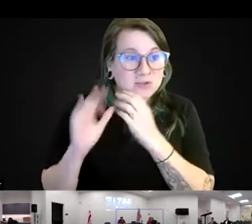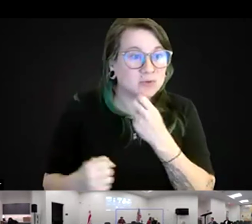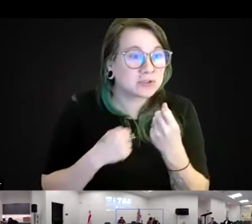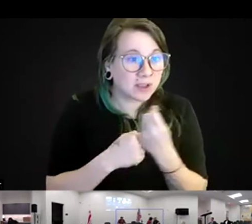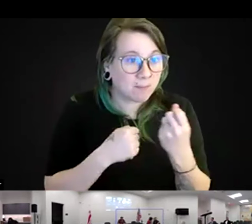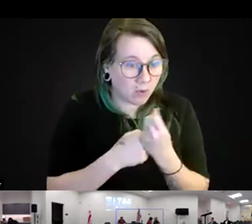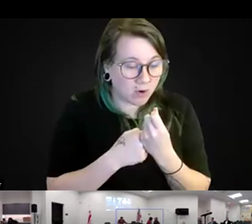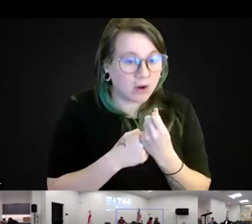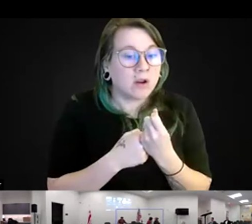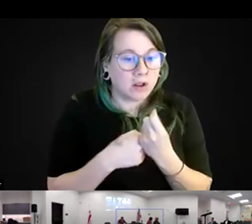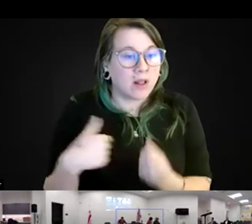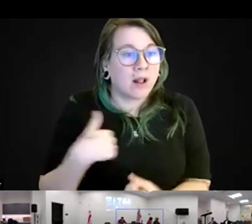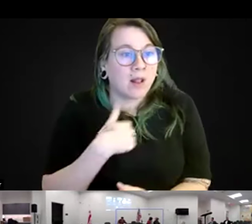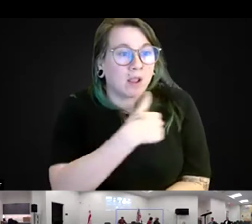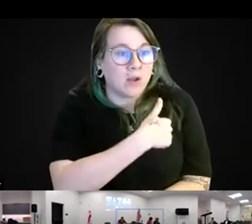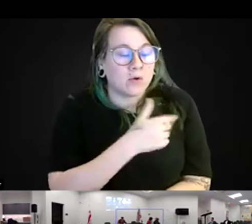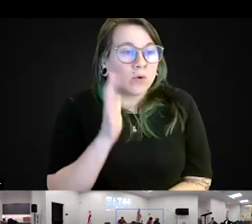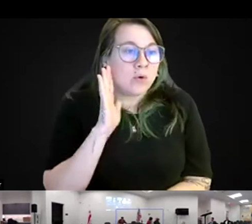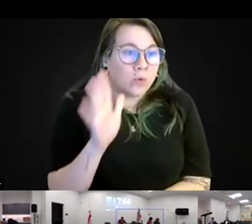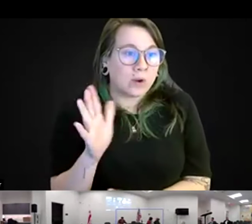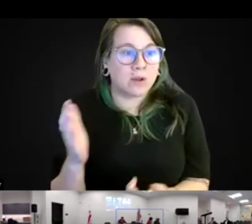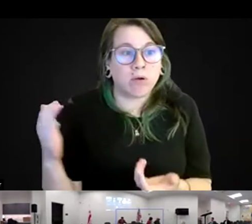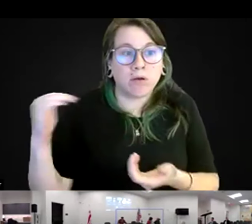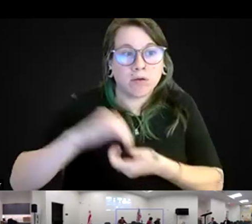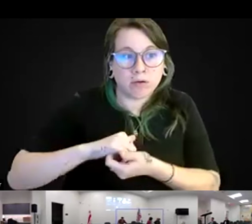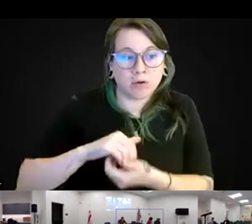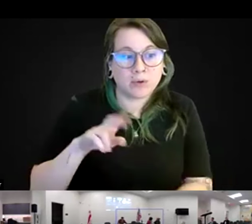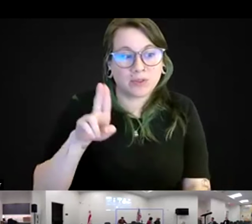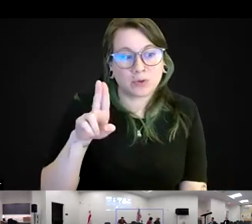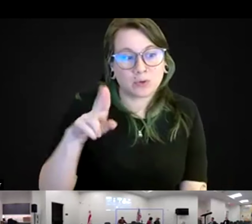them, then we'll work with UPO